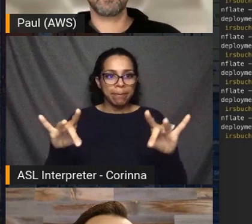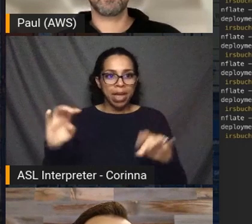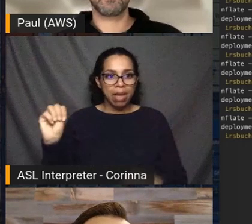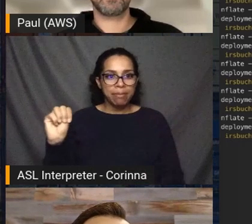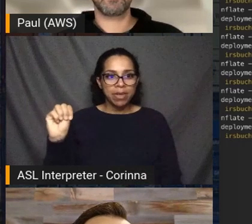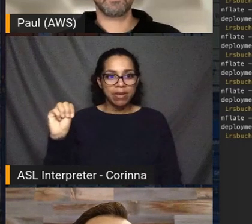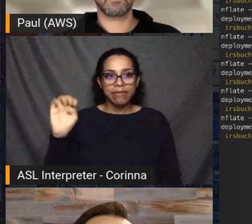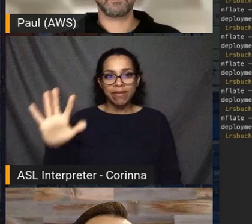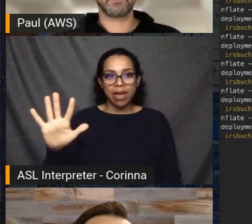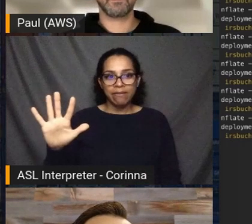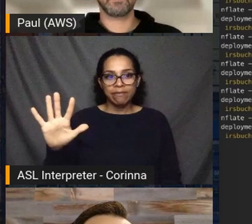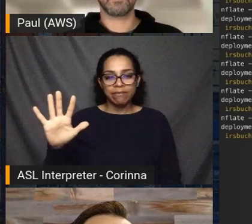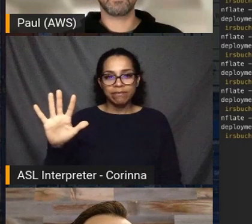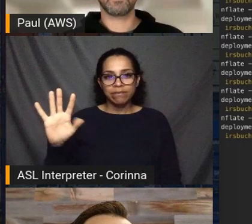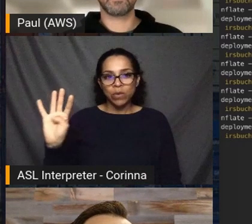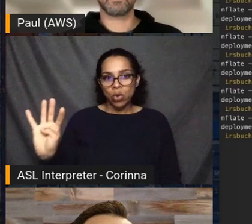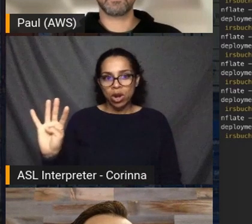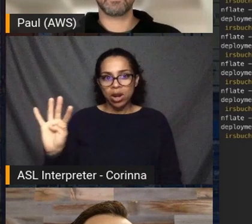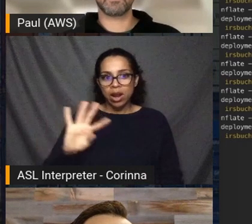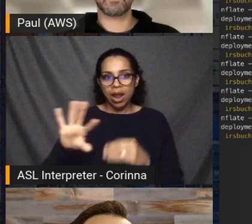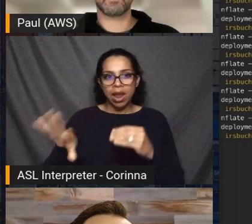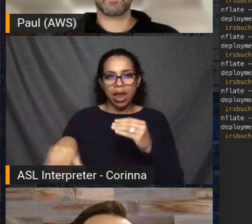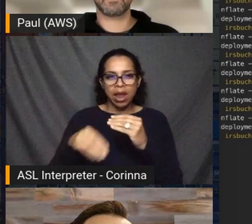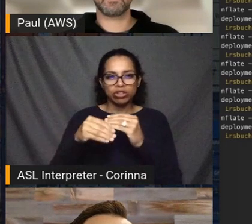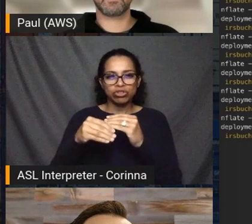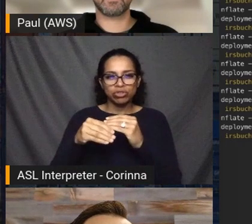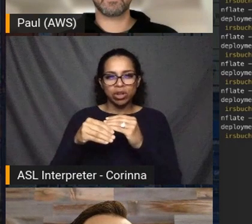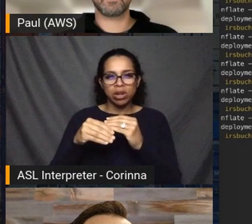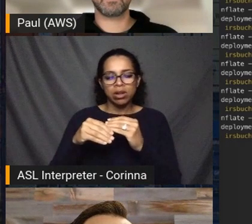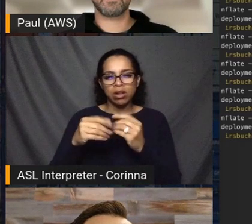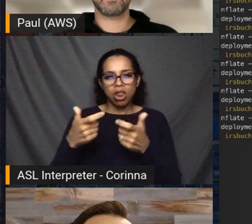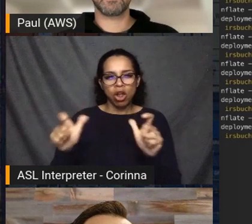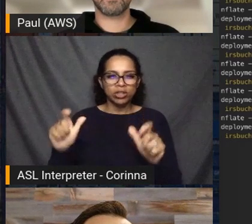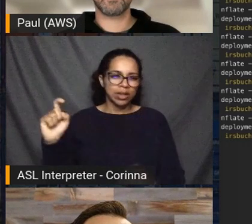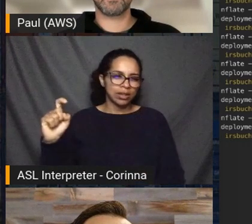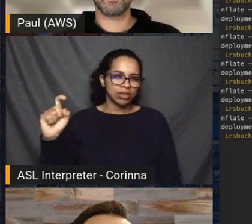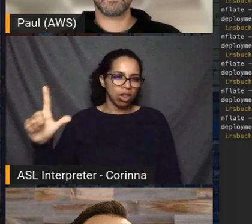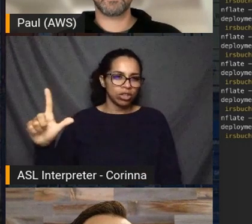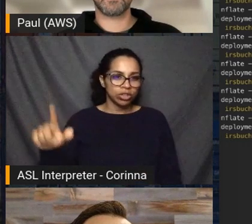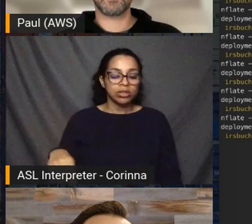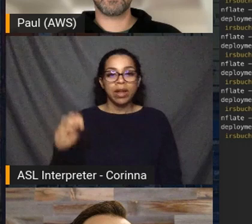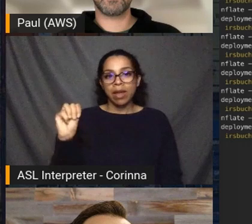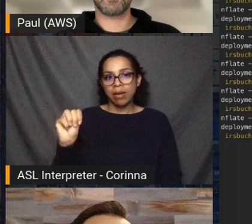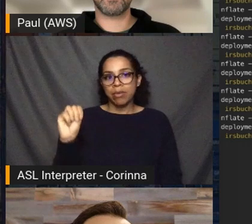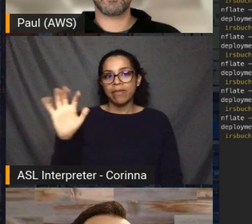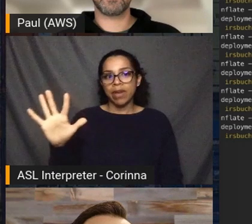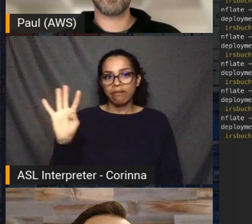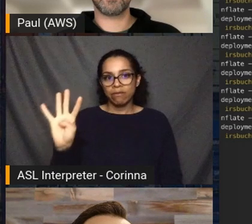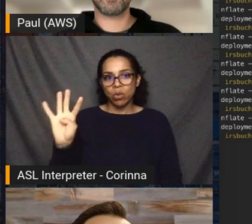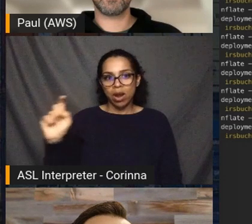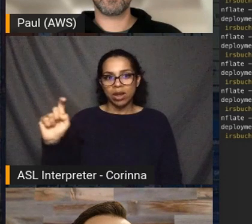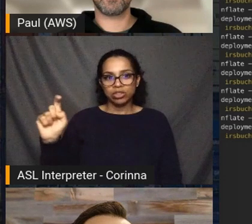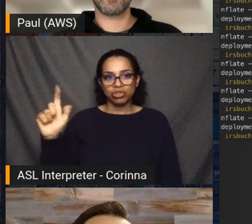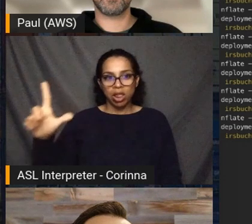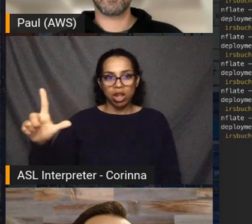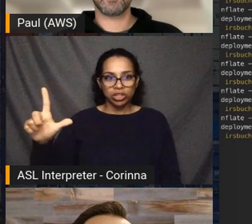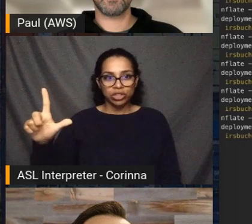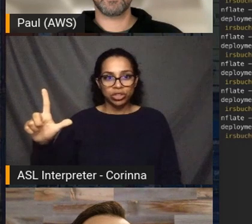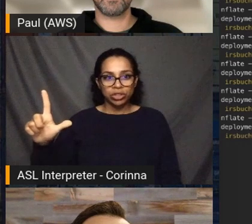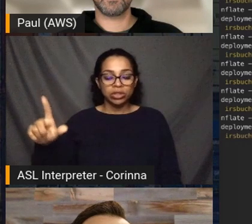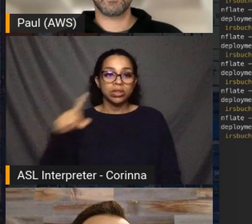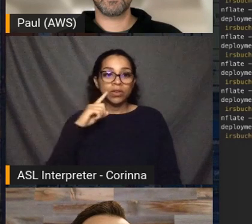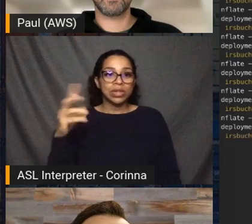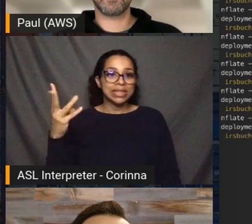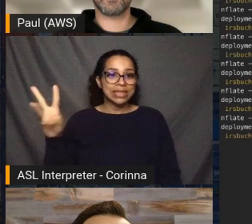extra large in availability zone 1C. M5 4 extra large is a 16